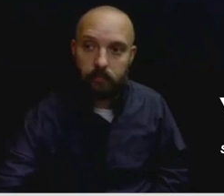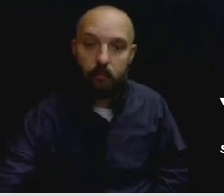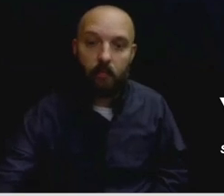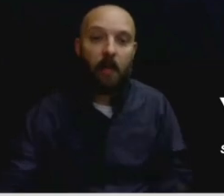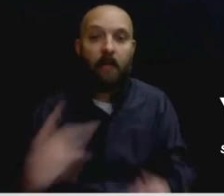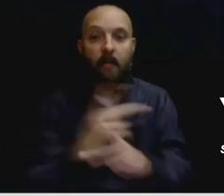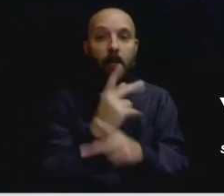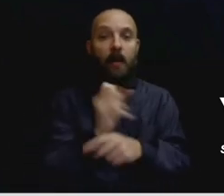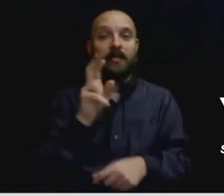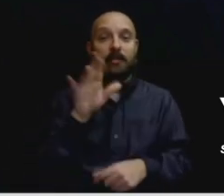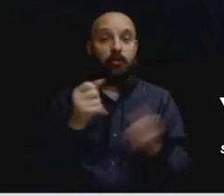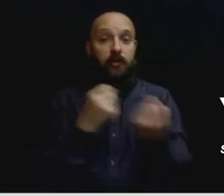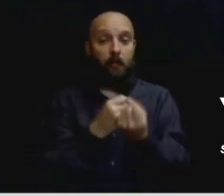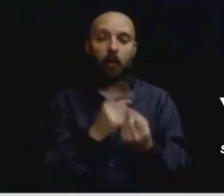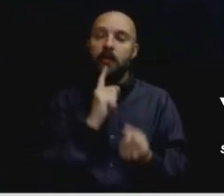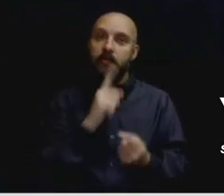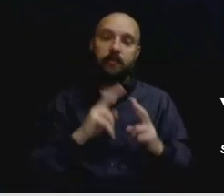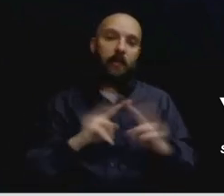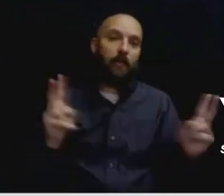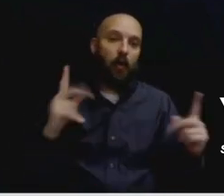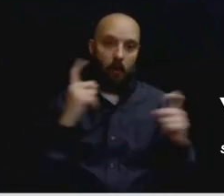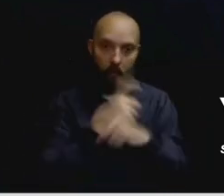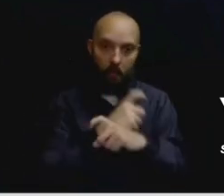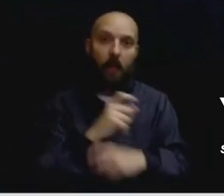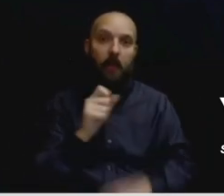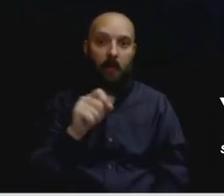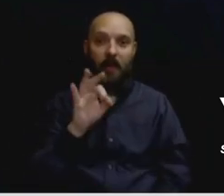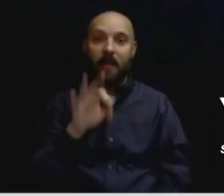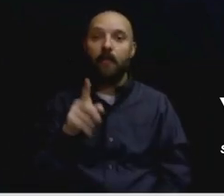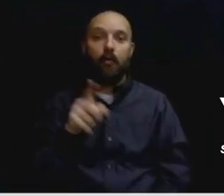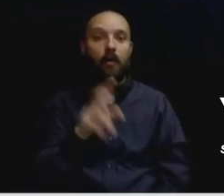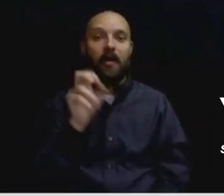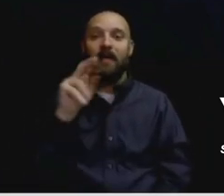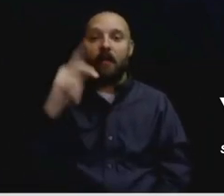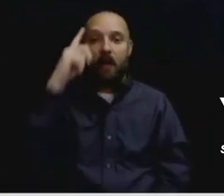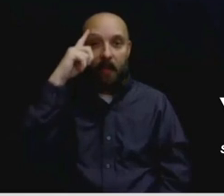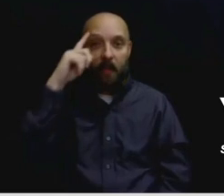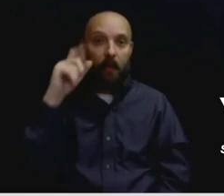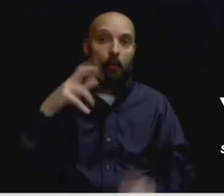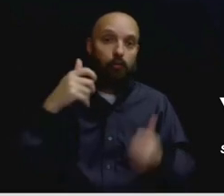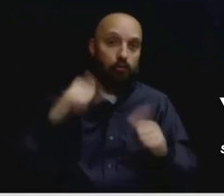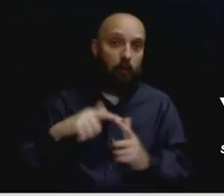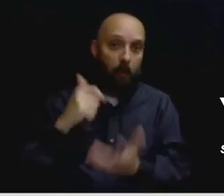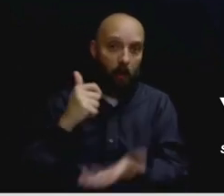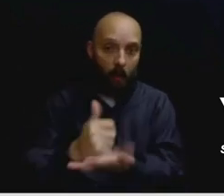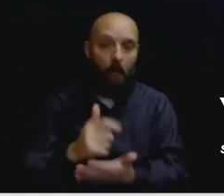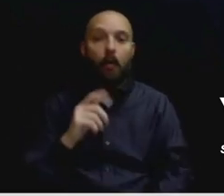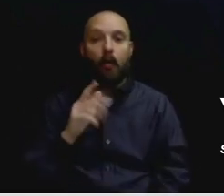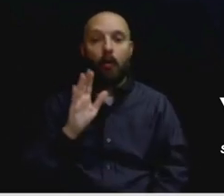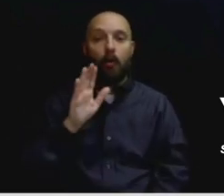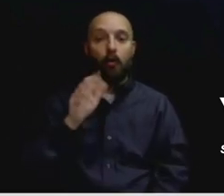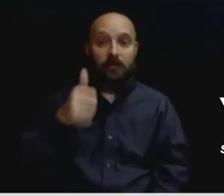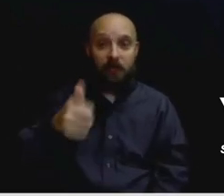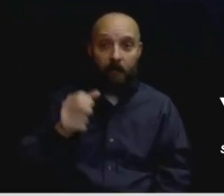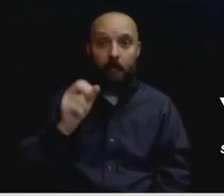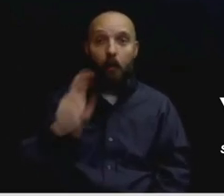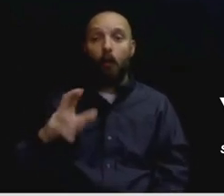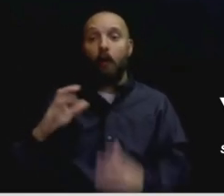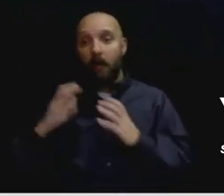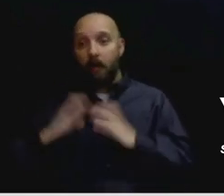is incredibly complicated. If you're even thinking and trying to help yourself or your clients,